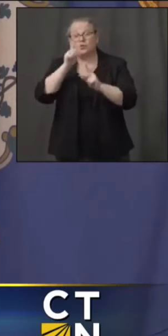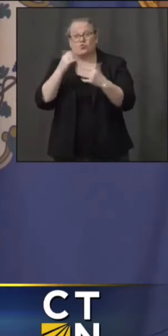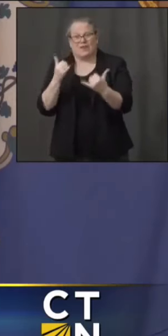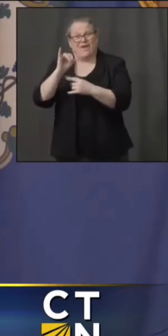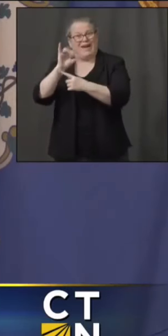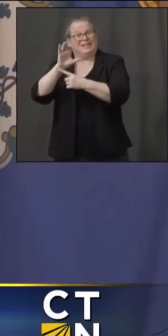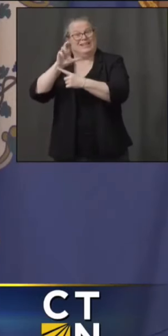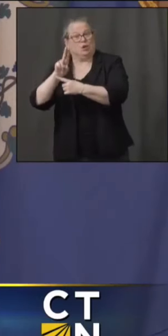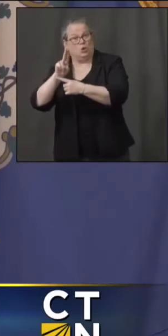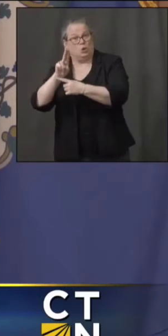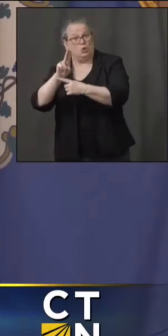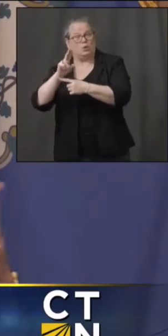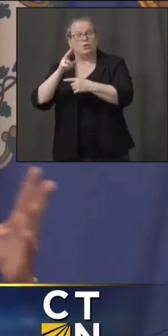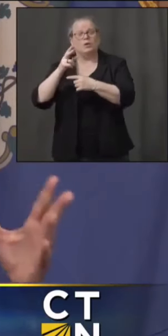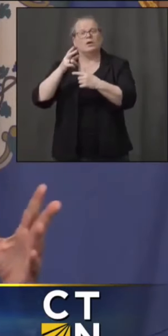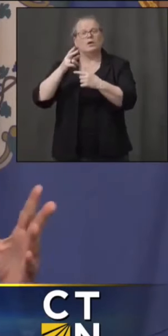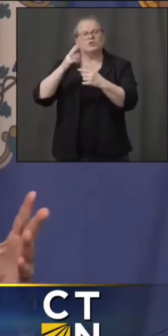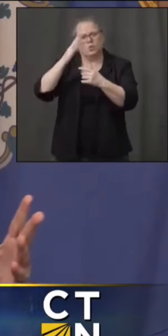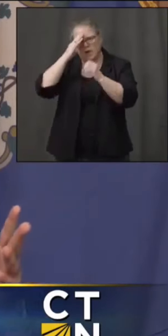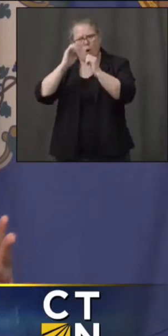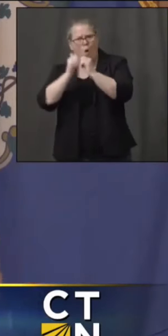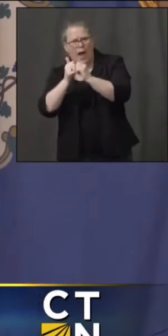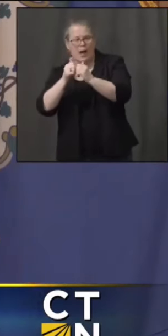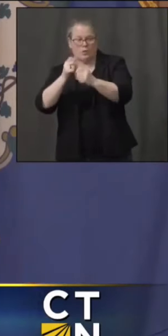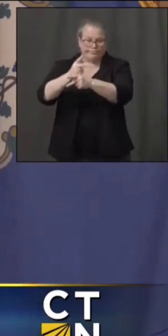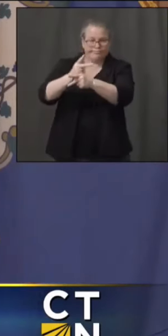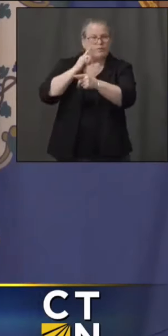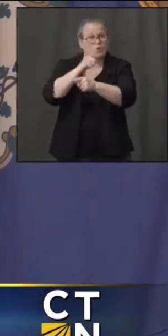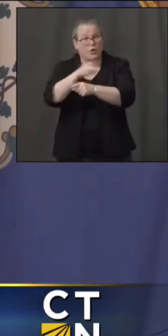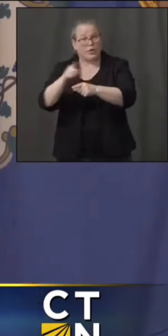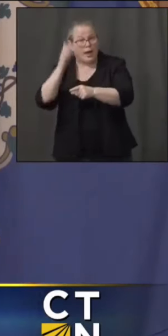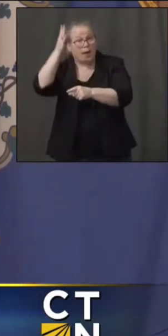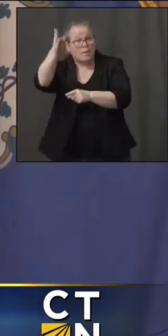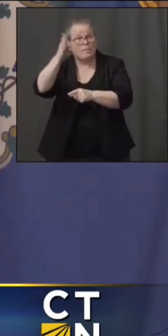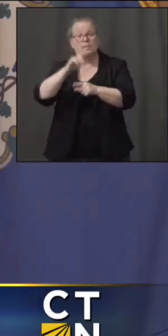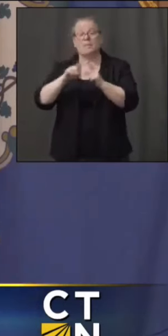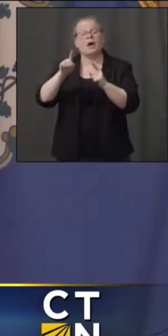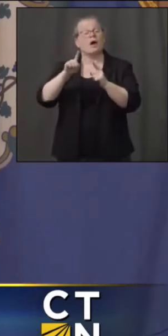how to triage them. But if we expand that base in terms of food